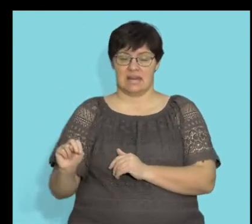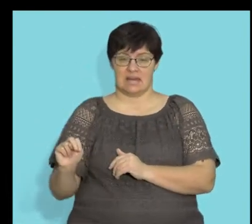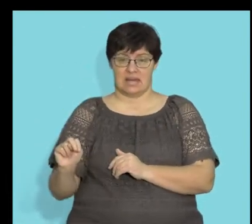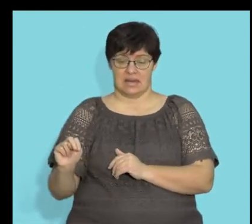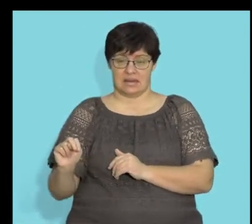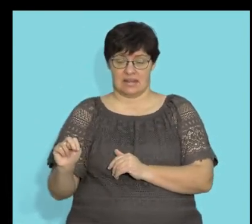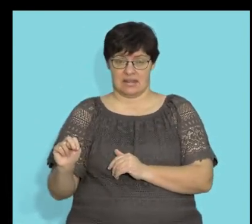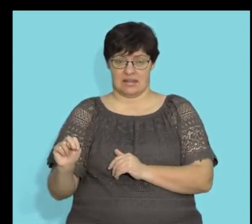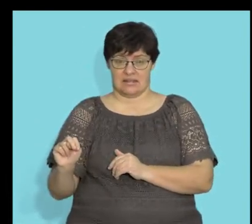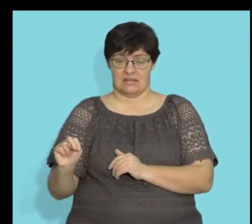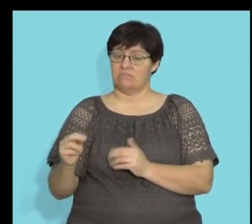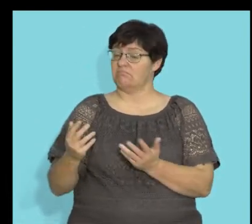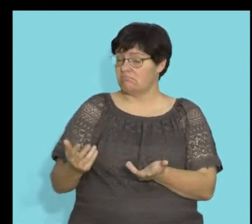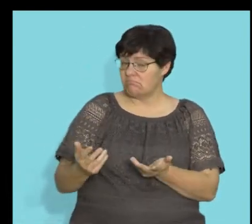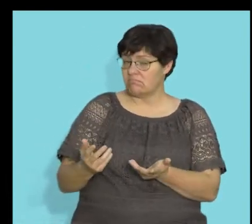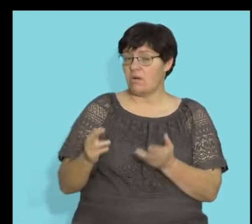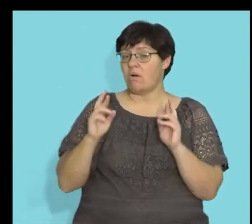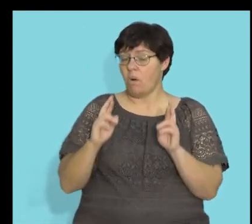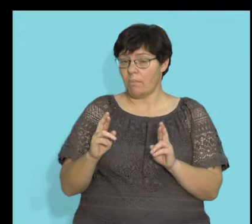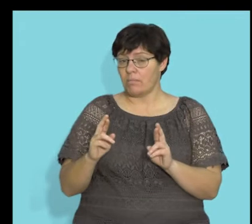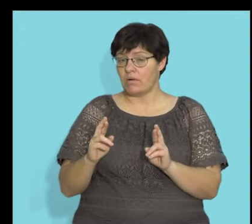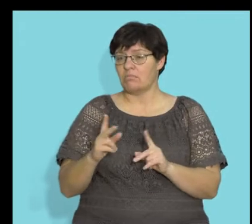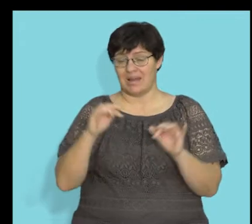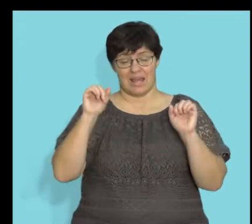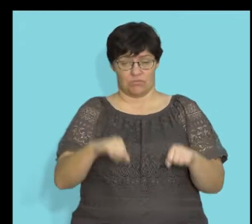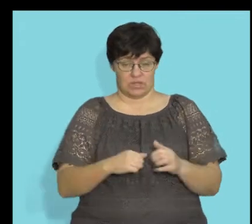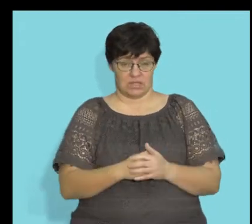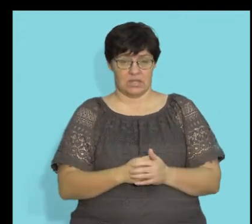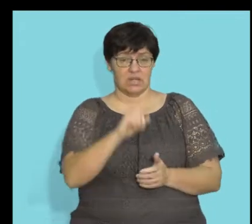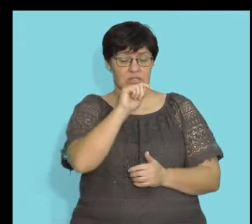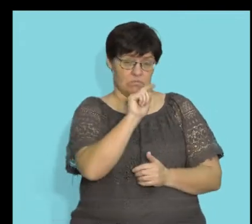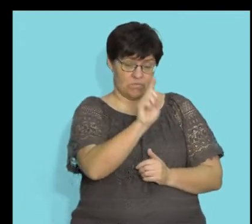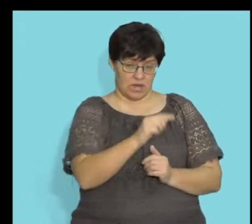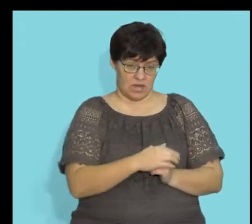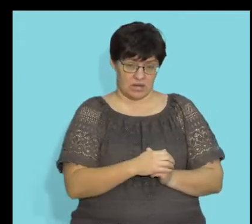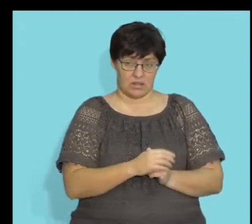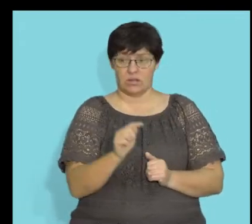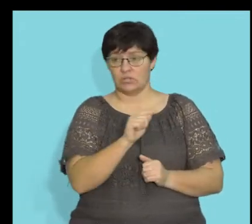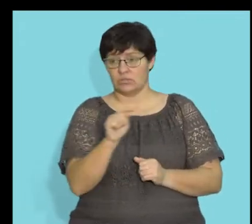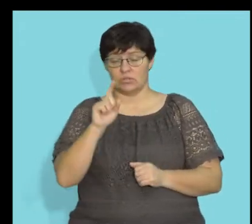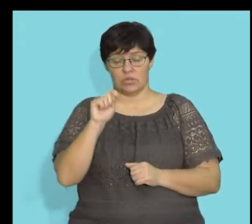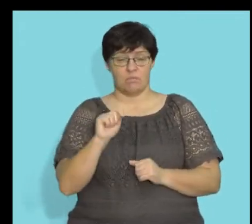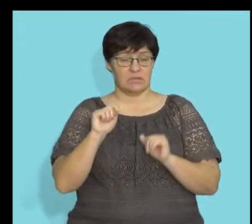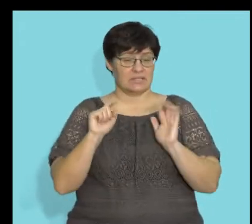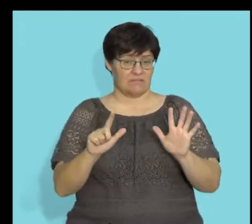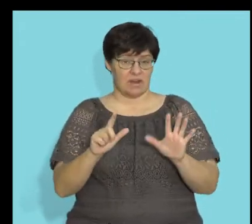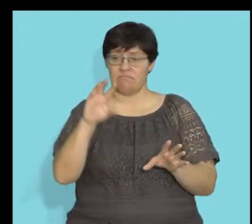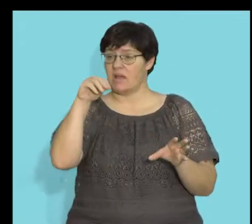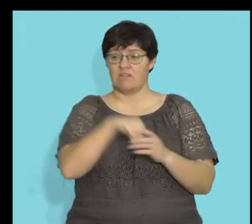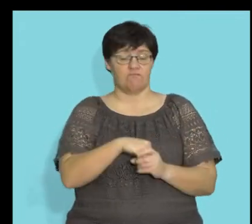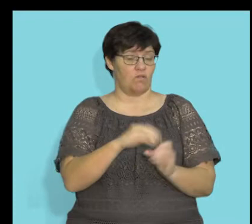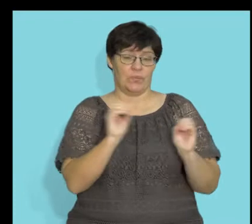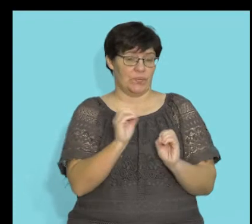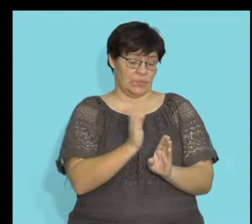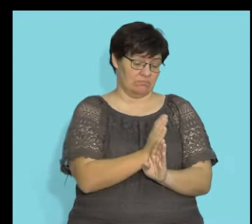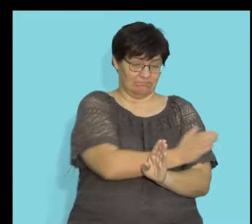term n. So I'm hoping that everyone will agree that term 1 to term 7 were not